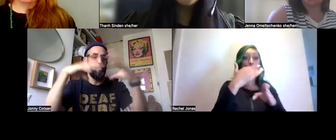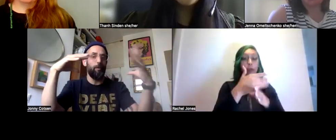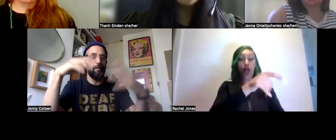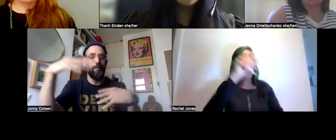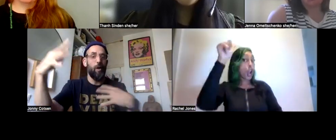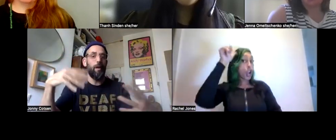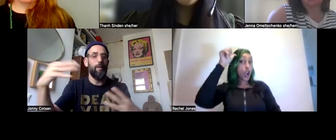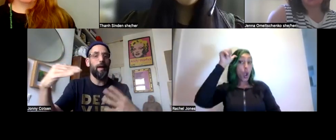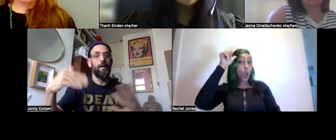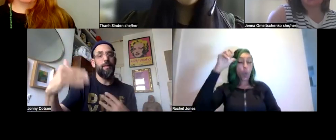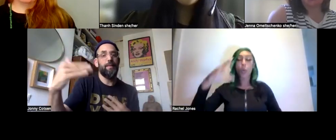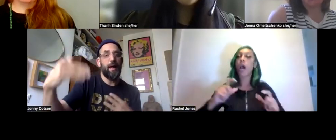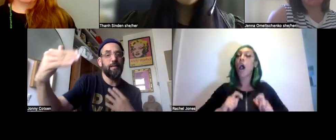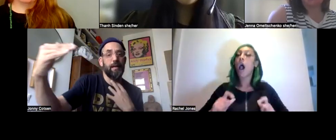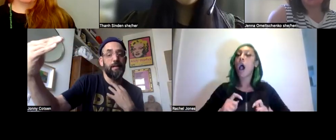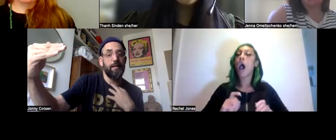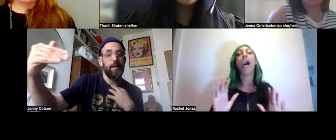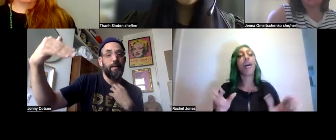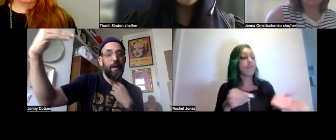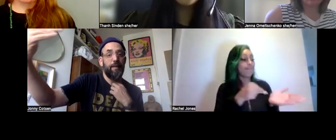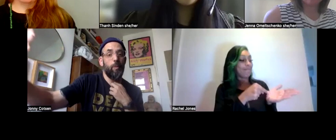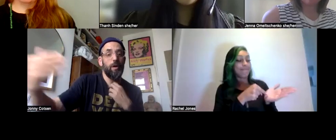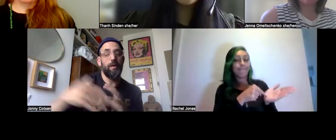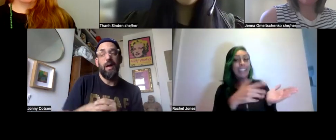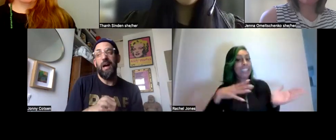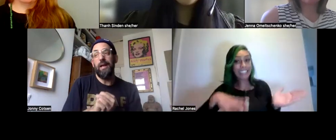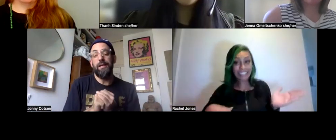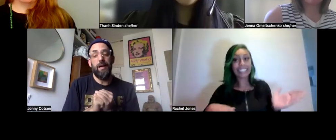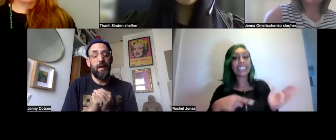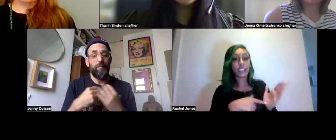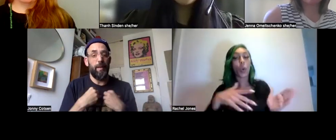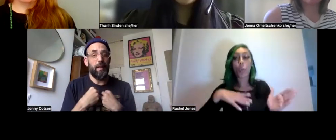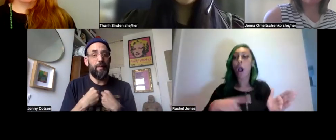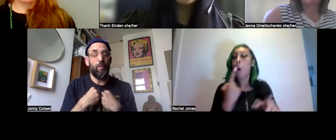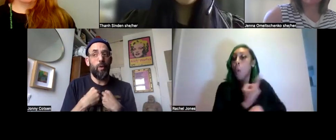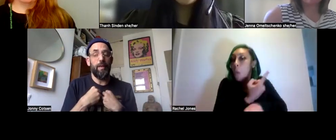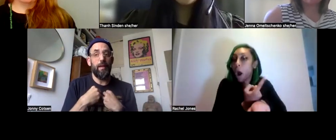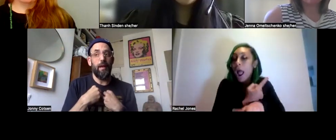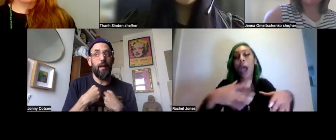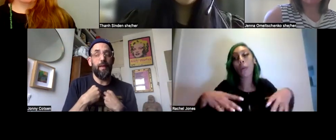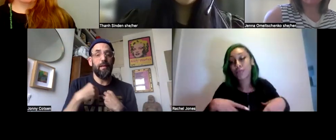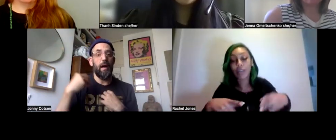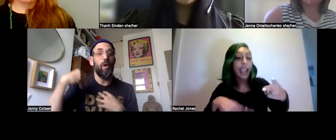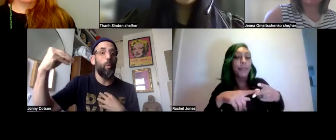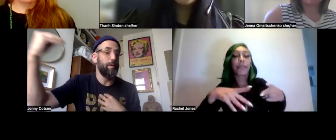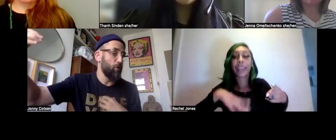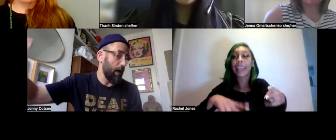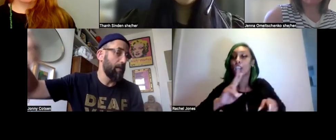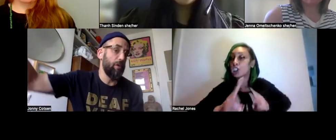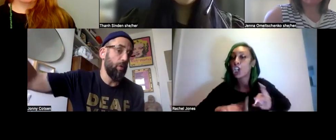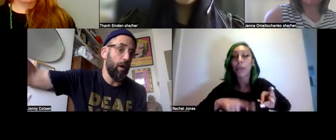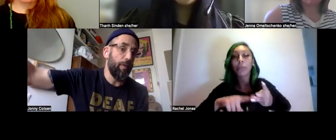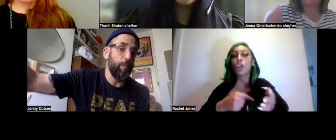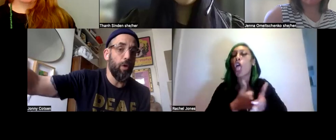comfortable knowing that that's the asset need they want. And for me, that one of the things I always